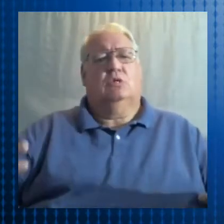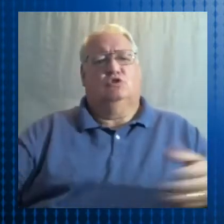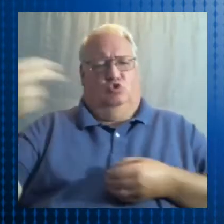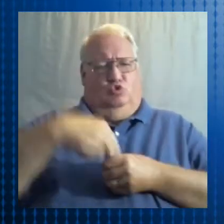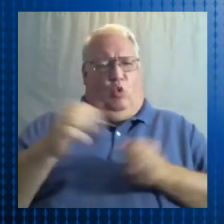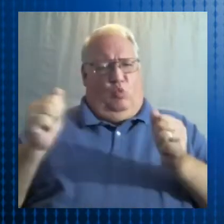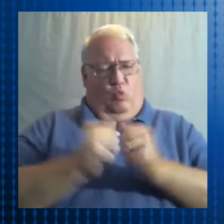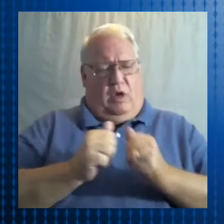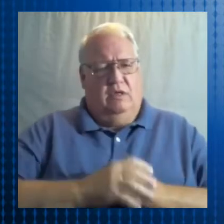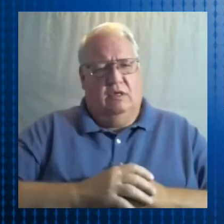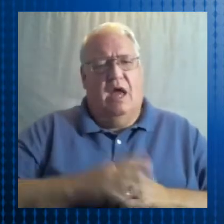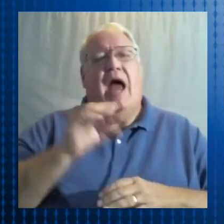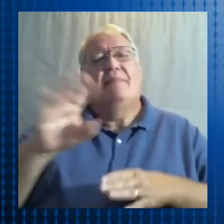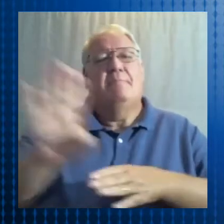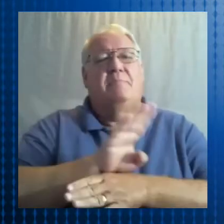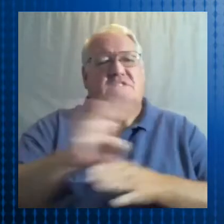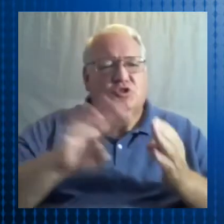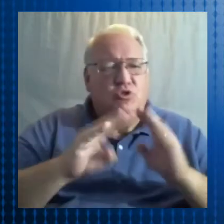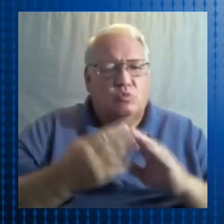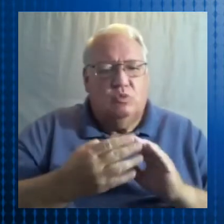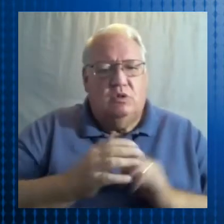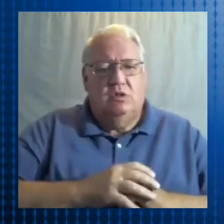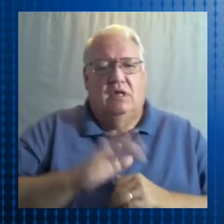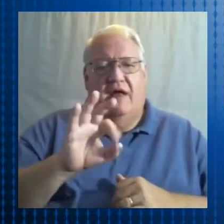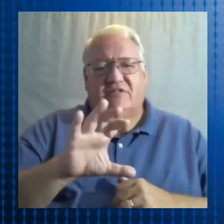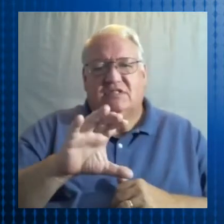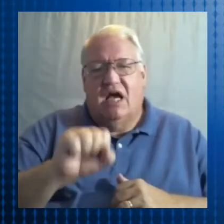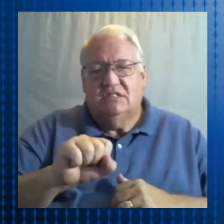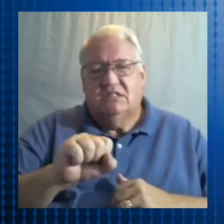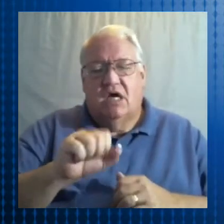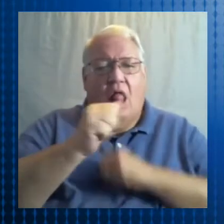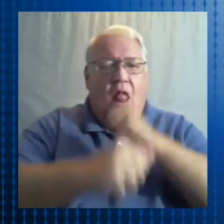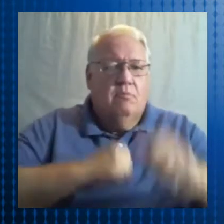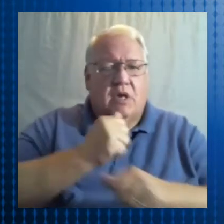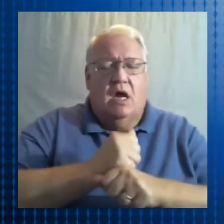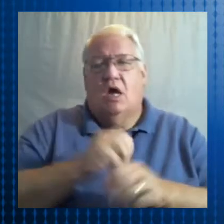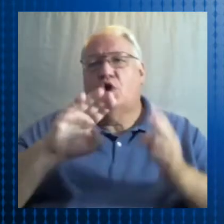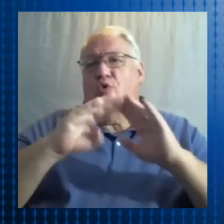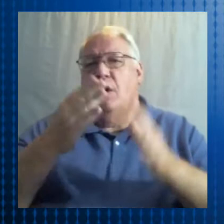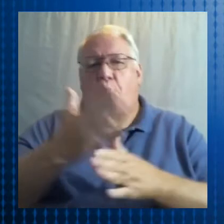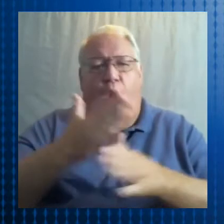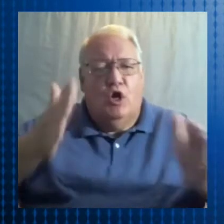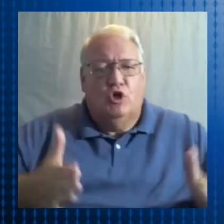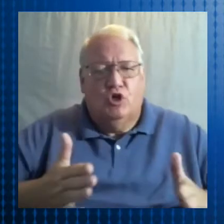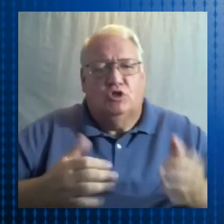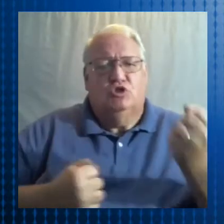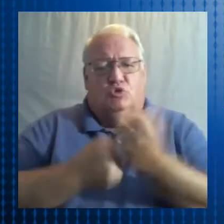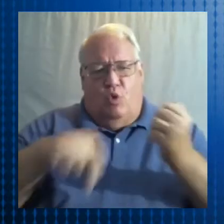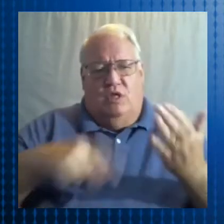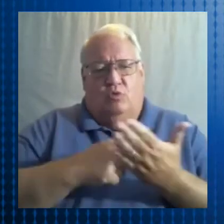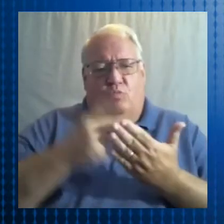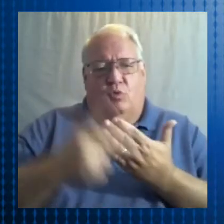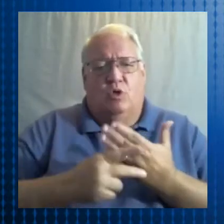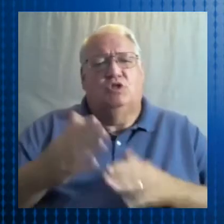engage the business community, FCS alumni, and other community partners in supporting this program, sharing their confidence in